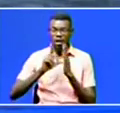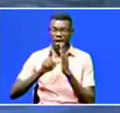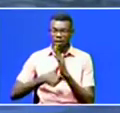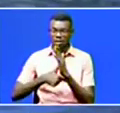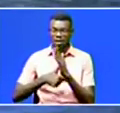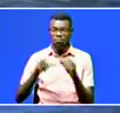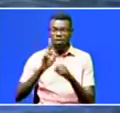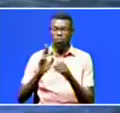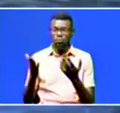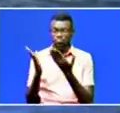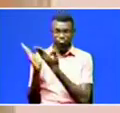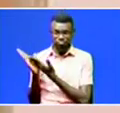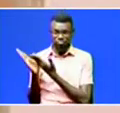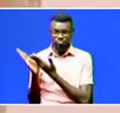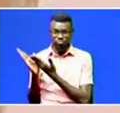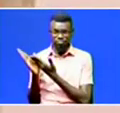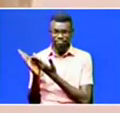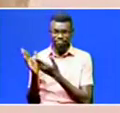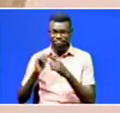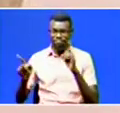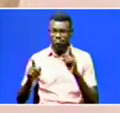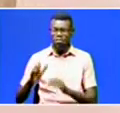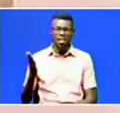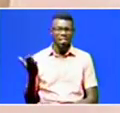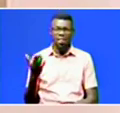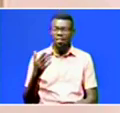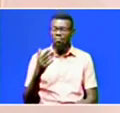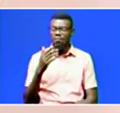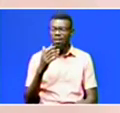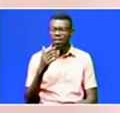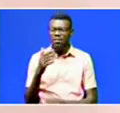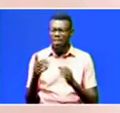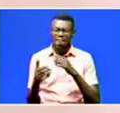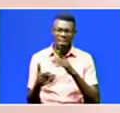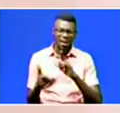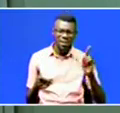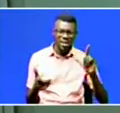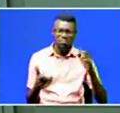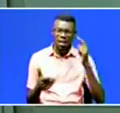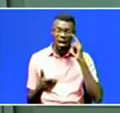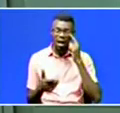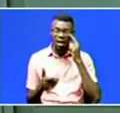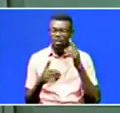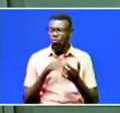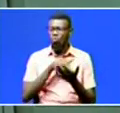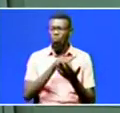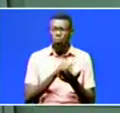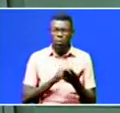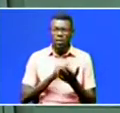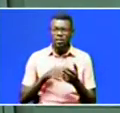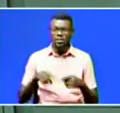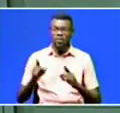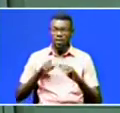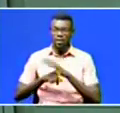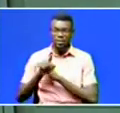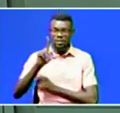as cross-linking. Unfortunately, it was too late to restore his weakened left eye. So he ran to the